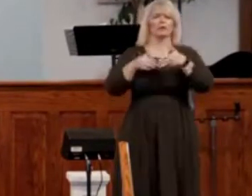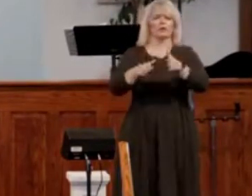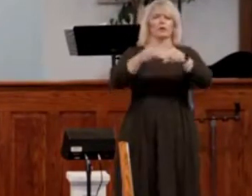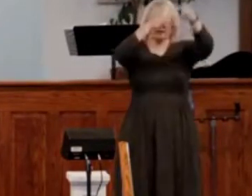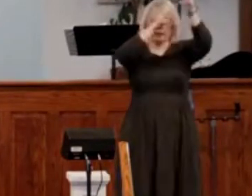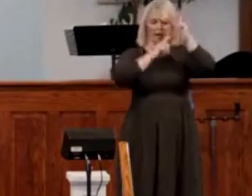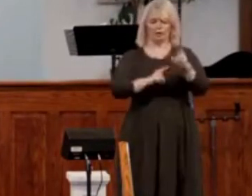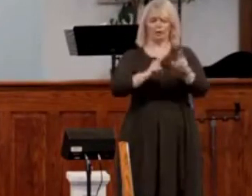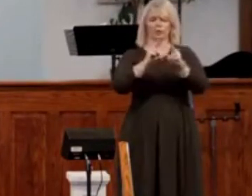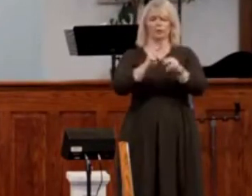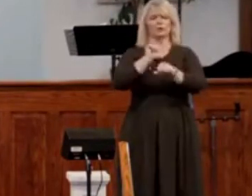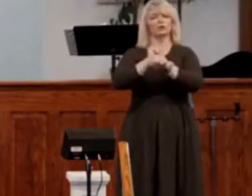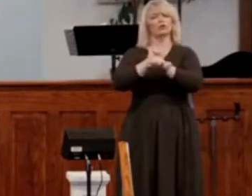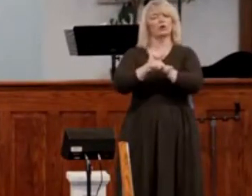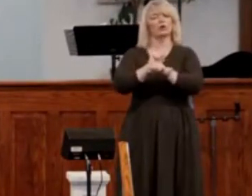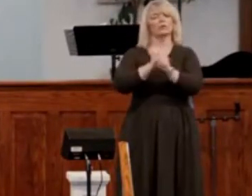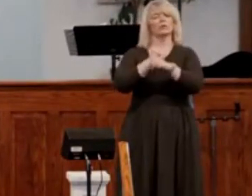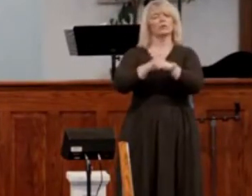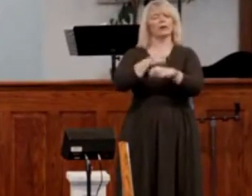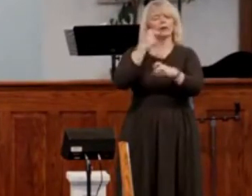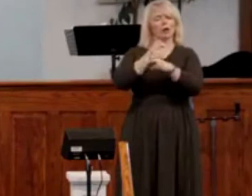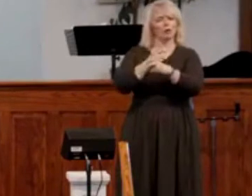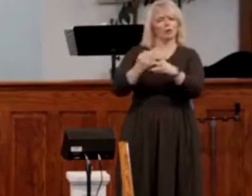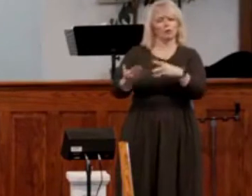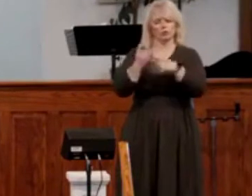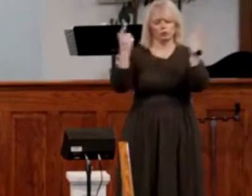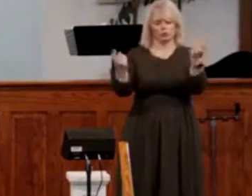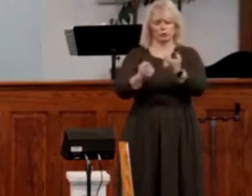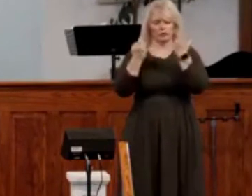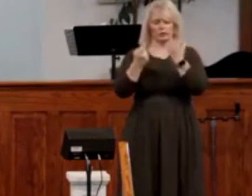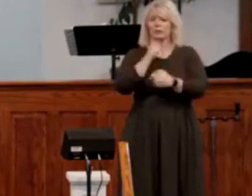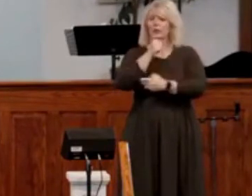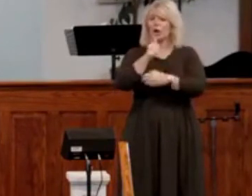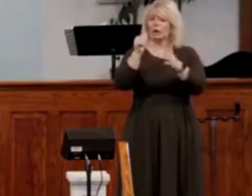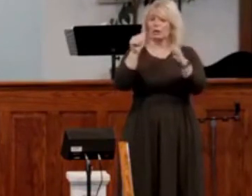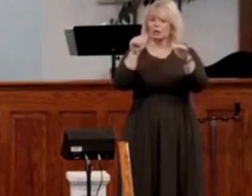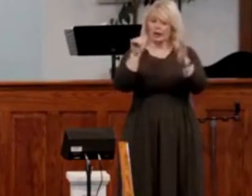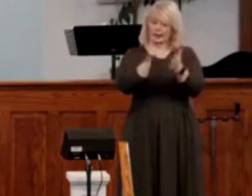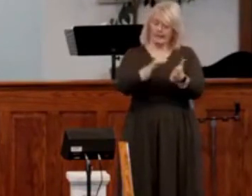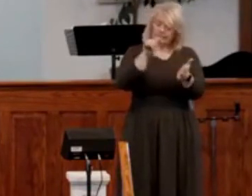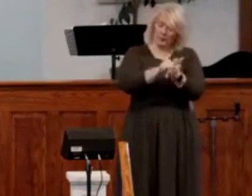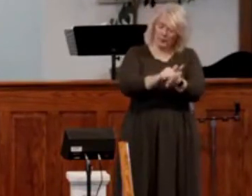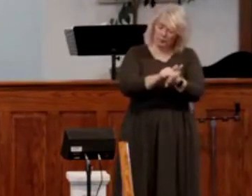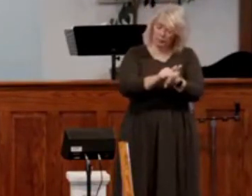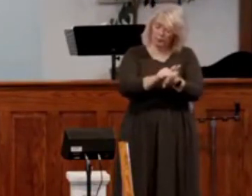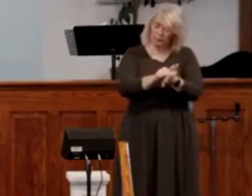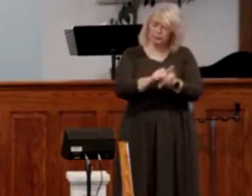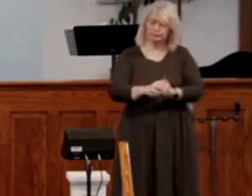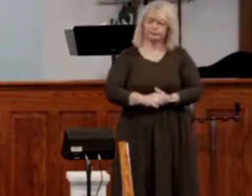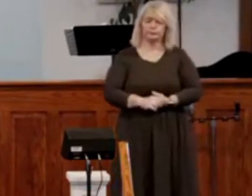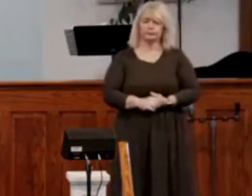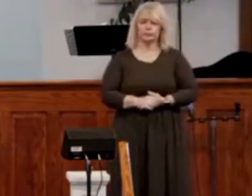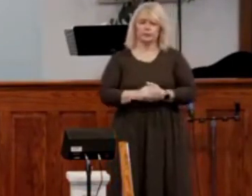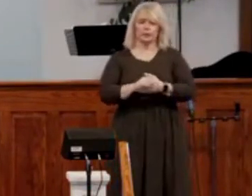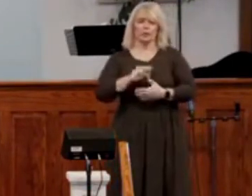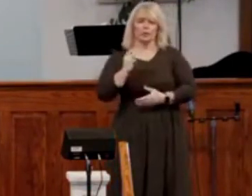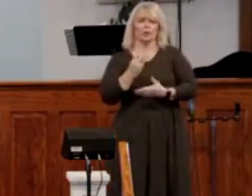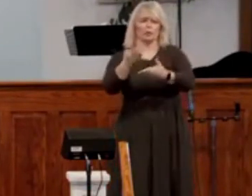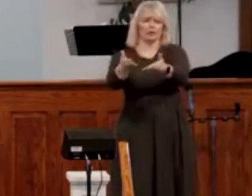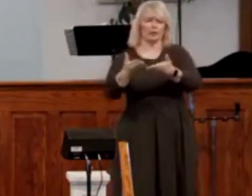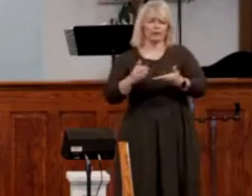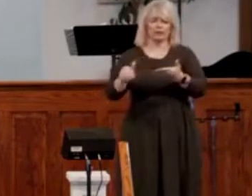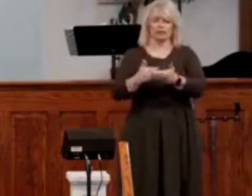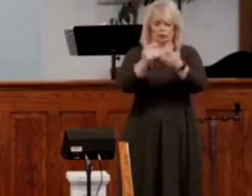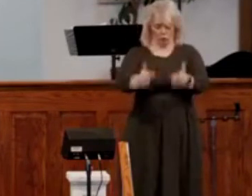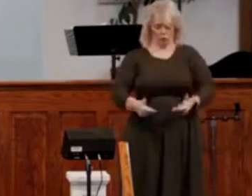that job was made harder through sin, but not impossible because of the work of Jesus Christ on the cross. And so we've been given new life today,